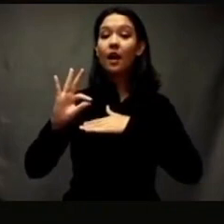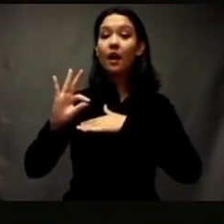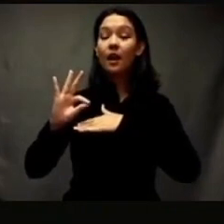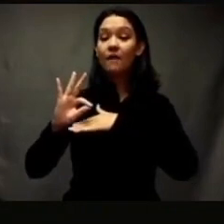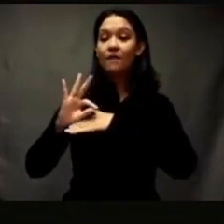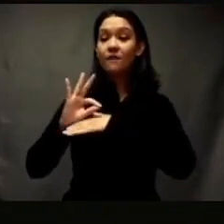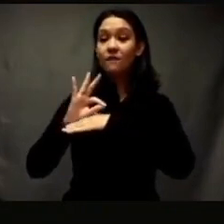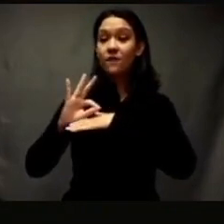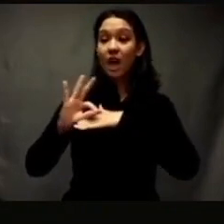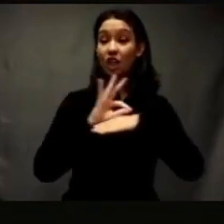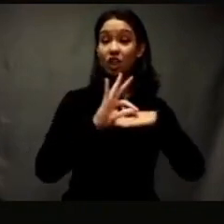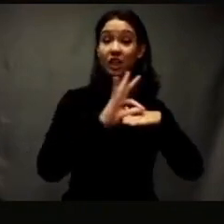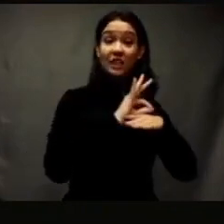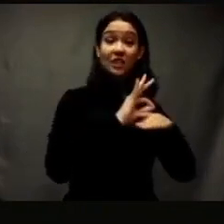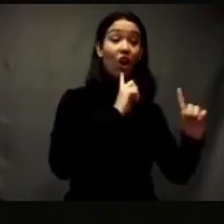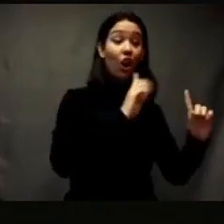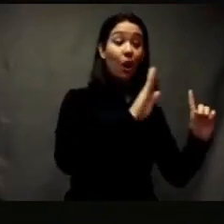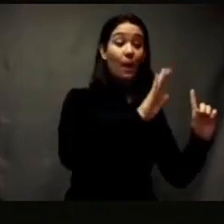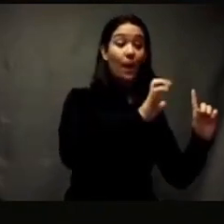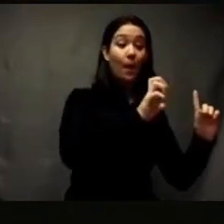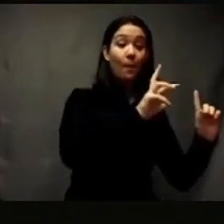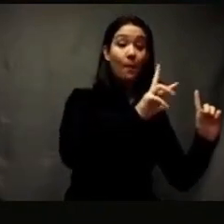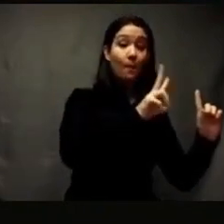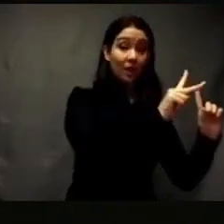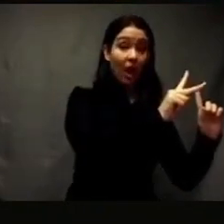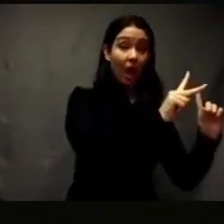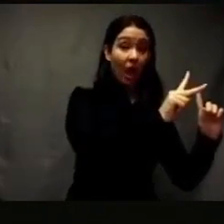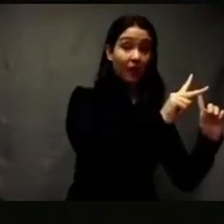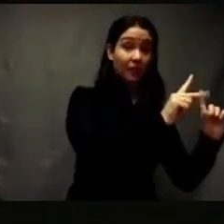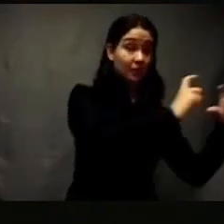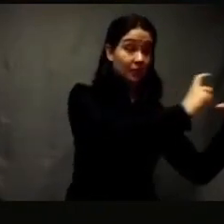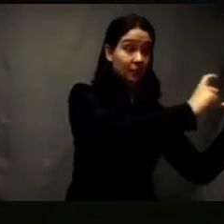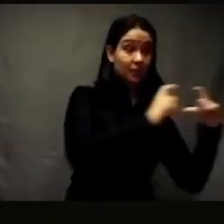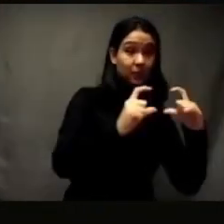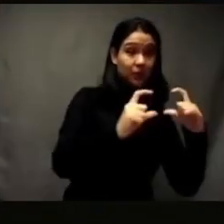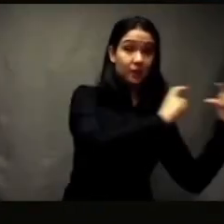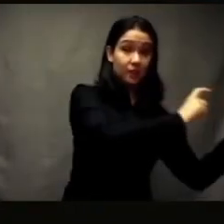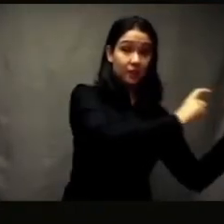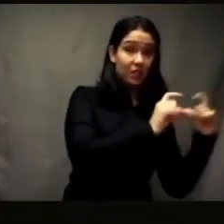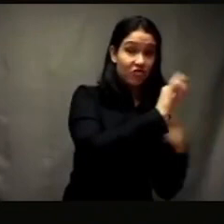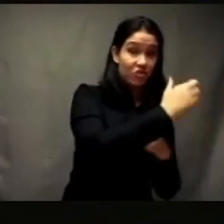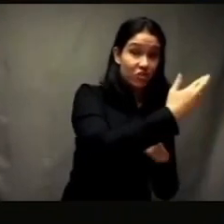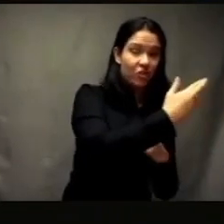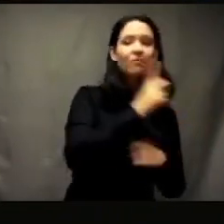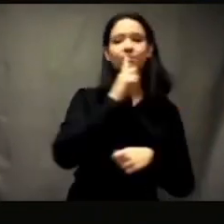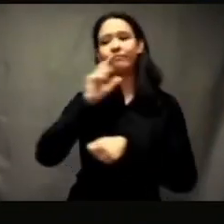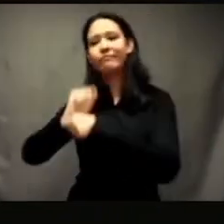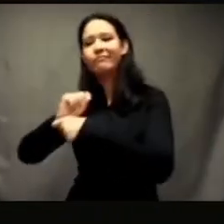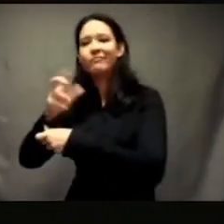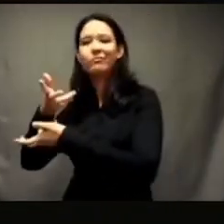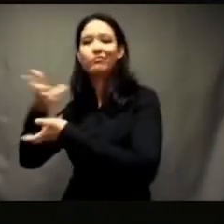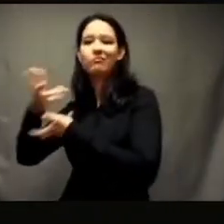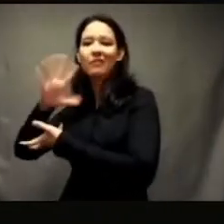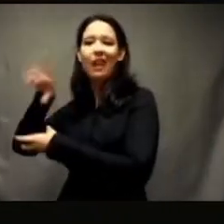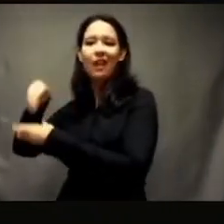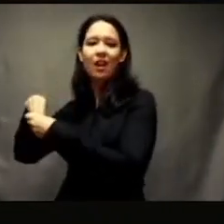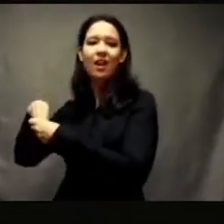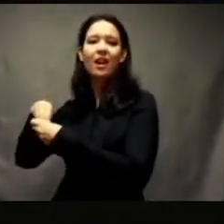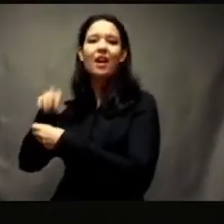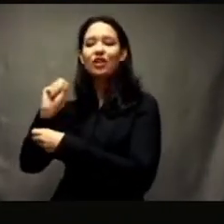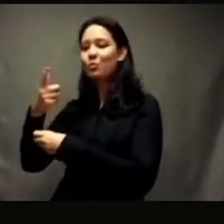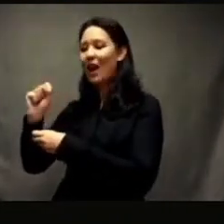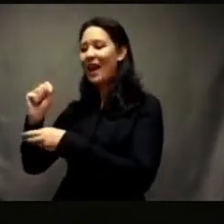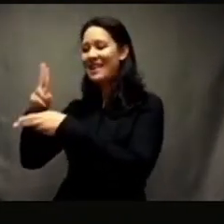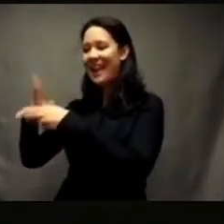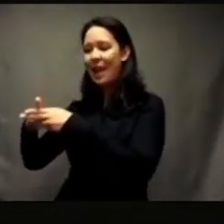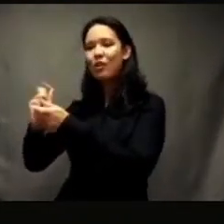in ScratchJr are just parts of the interface on Scratch. So I'm seeing here you have the sprite name, but then you can